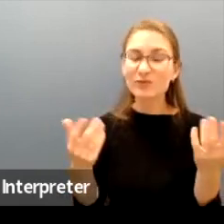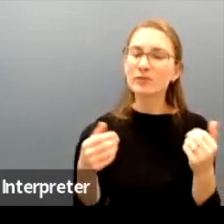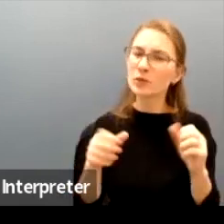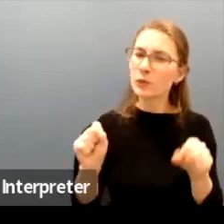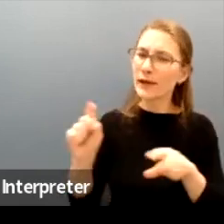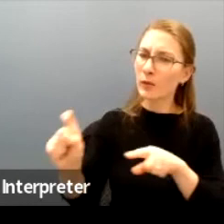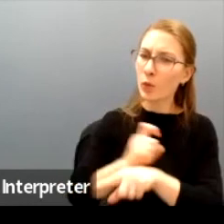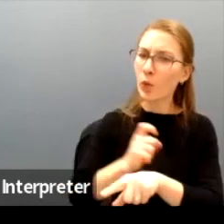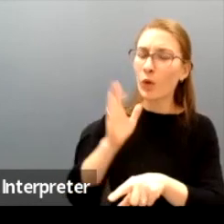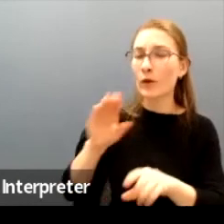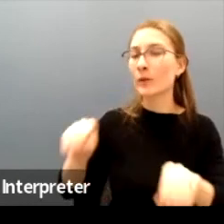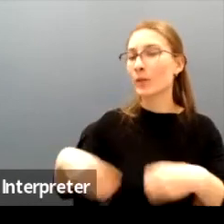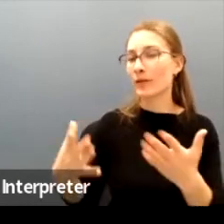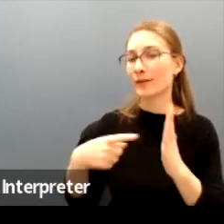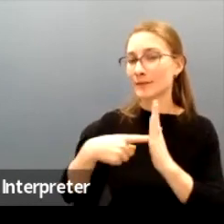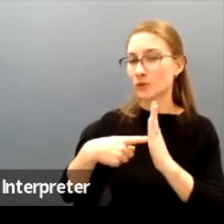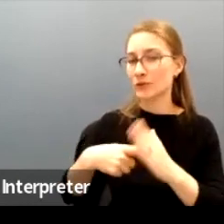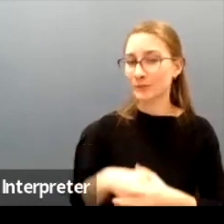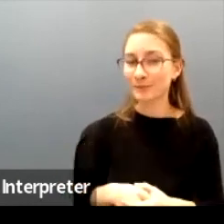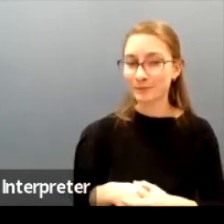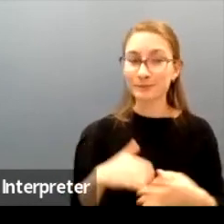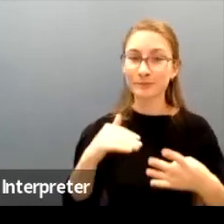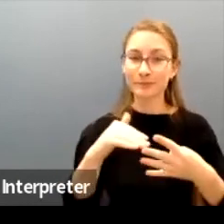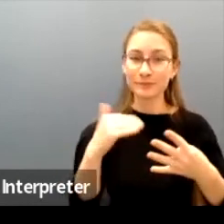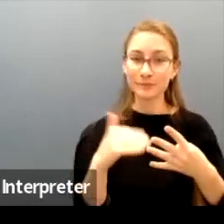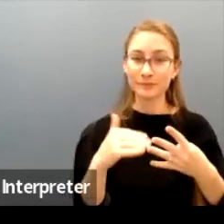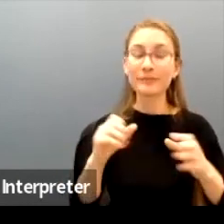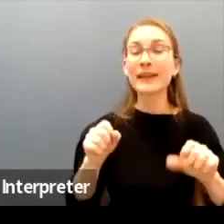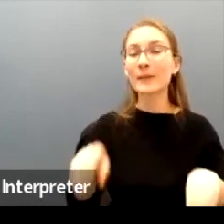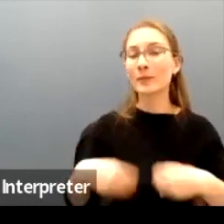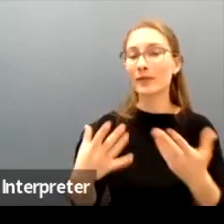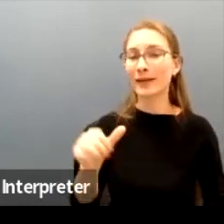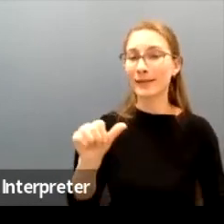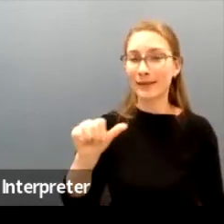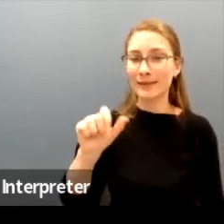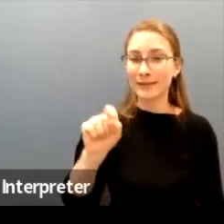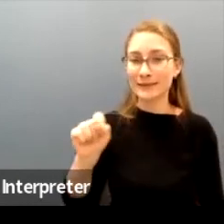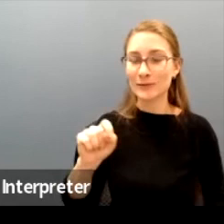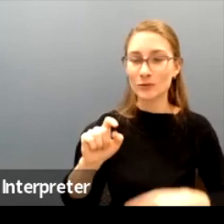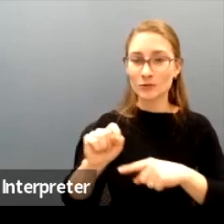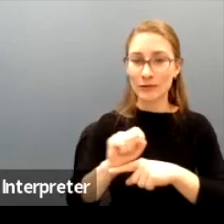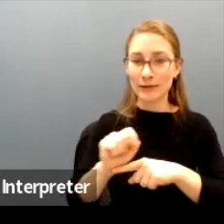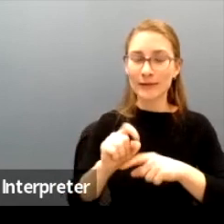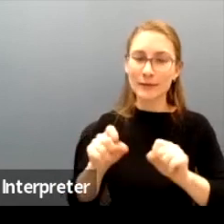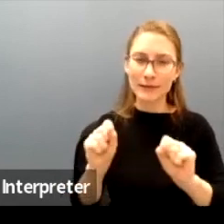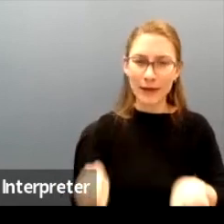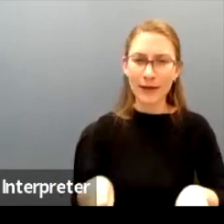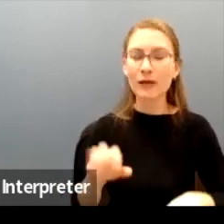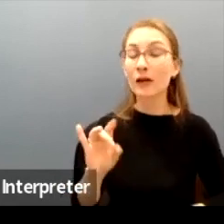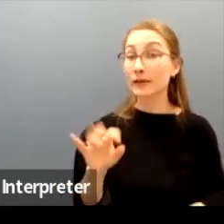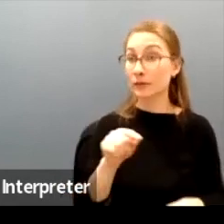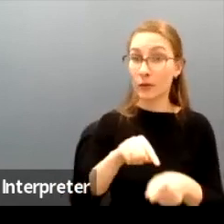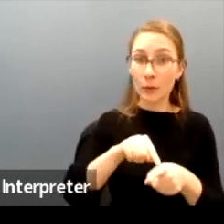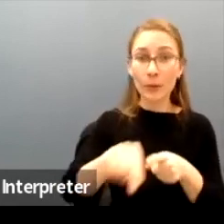and we will provide you with that support. We can also provide you with AT training. So if you have a question about a specific topic,